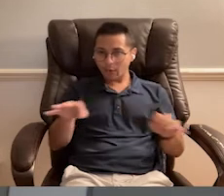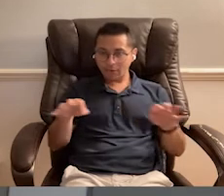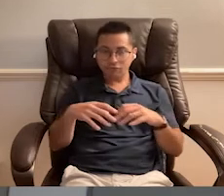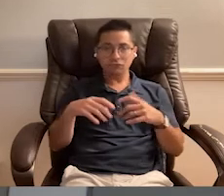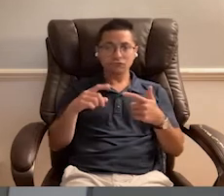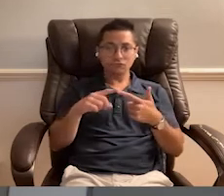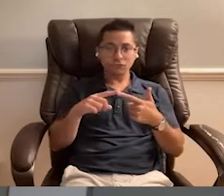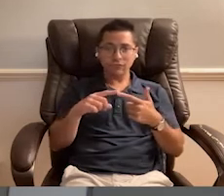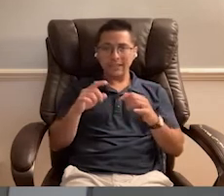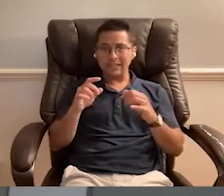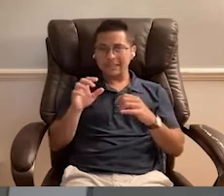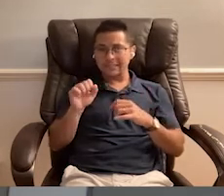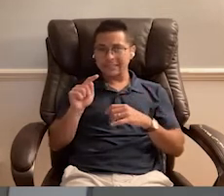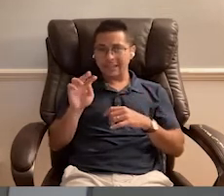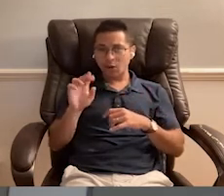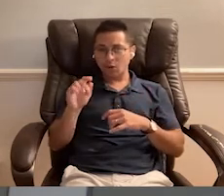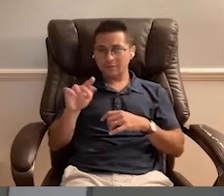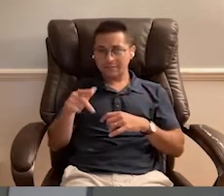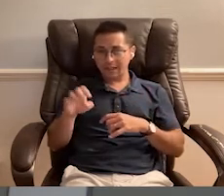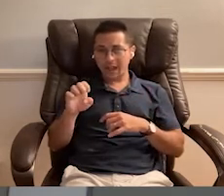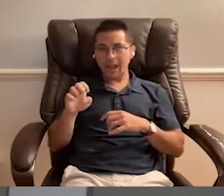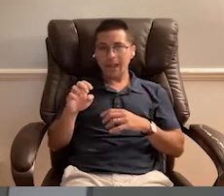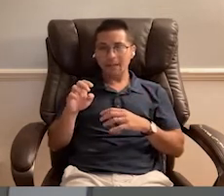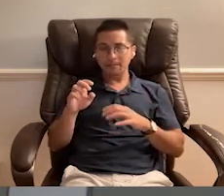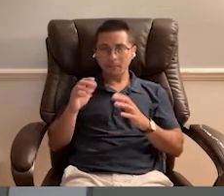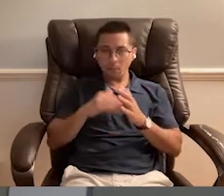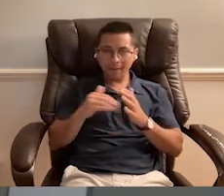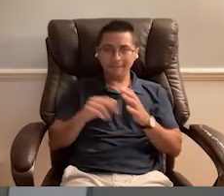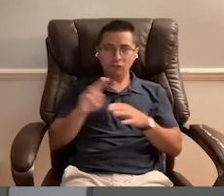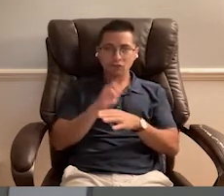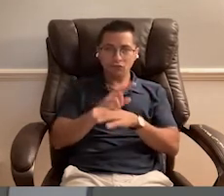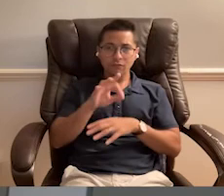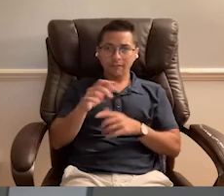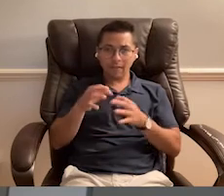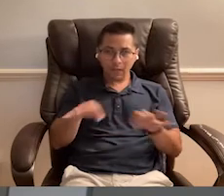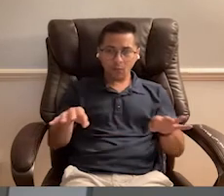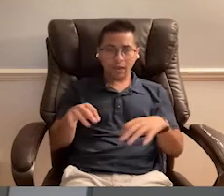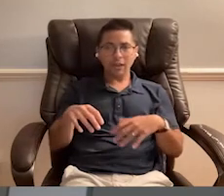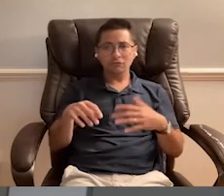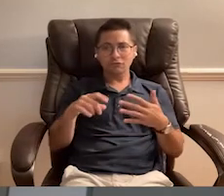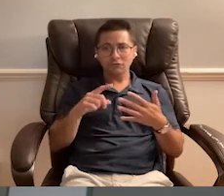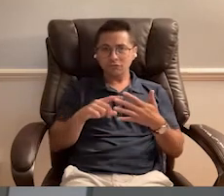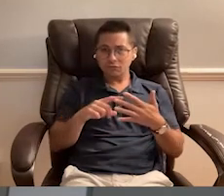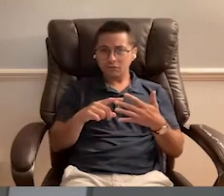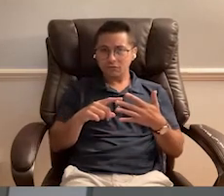the development of spoken language. A stereotyped and repetitive use of language